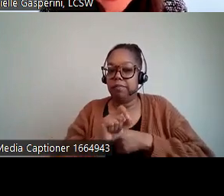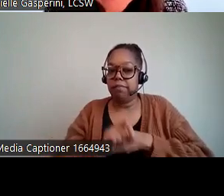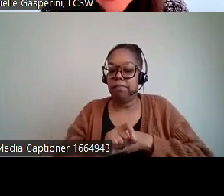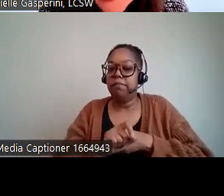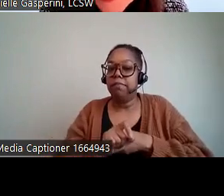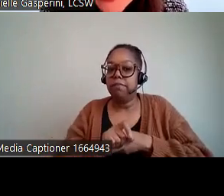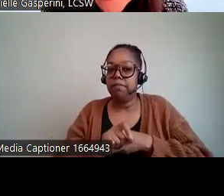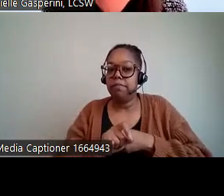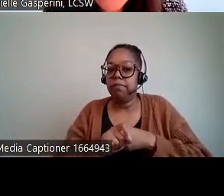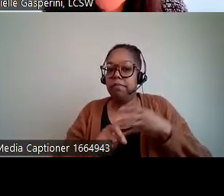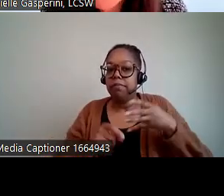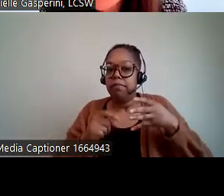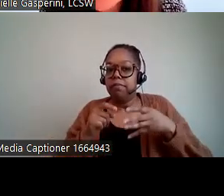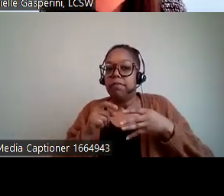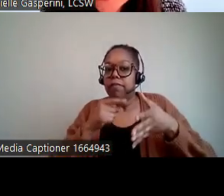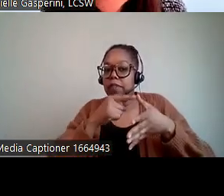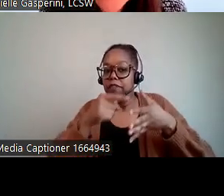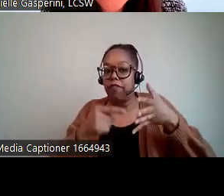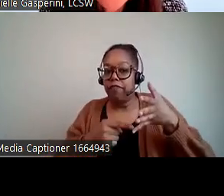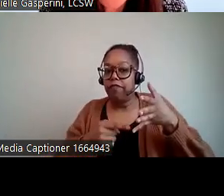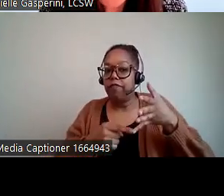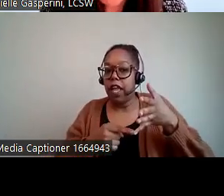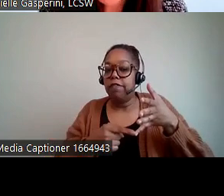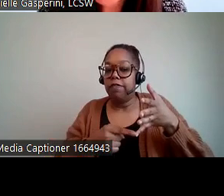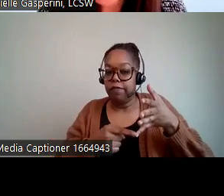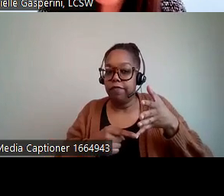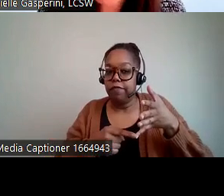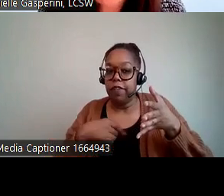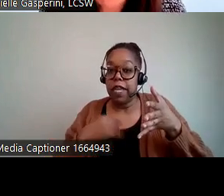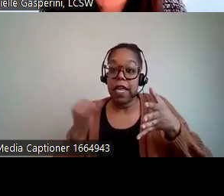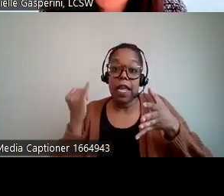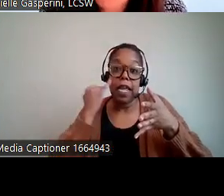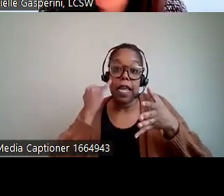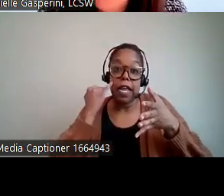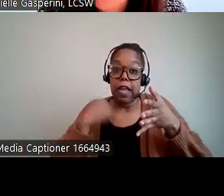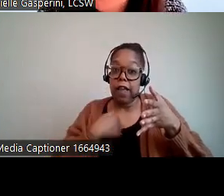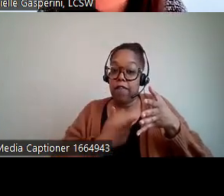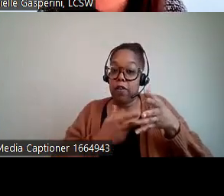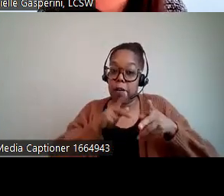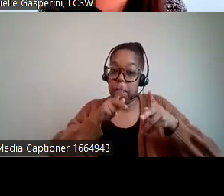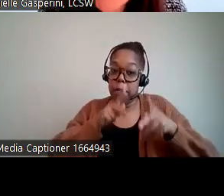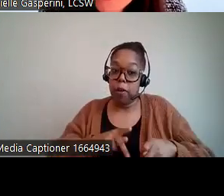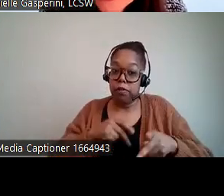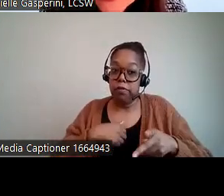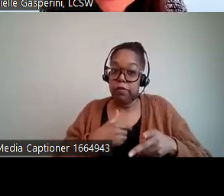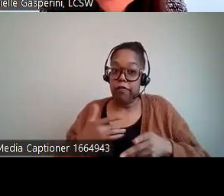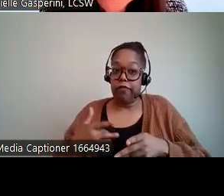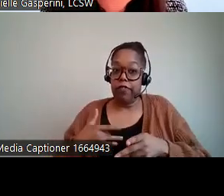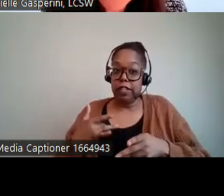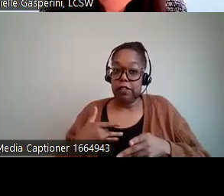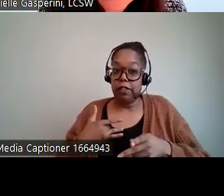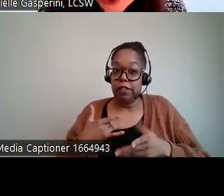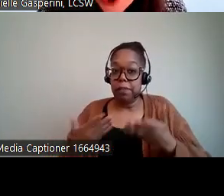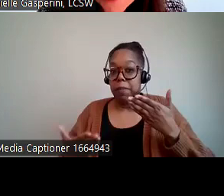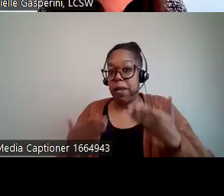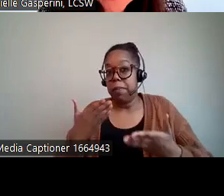like to highlight it is because I think it's so important that if a caregiver feels that there's something amiss,